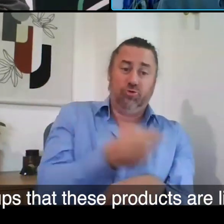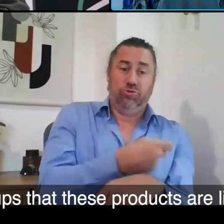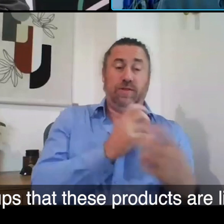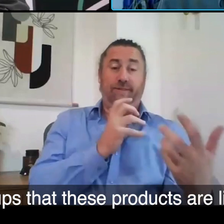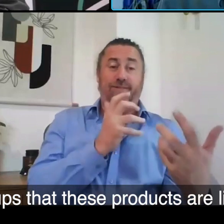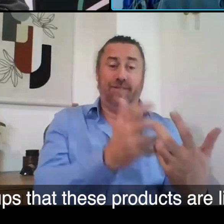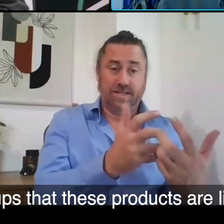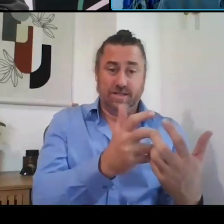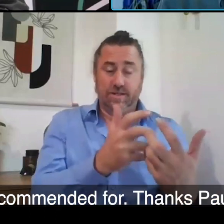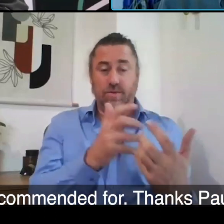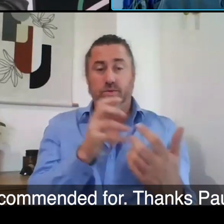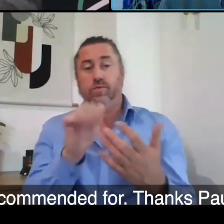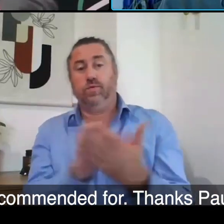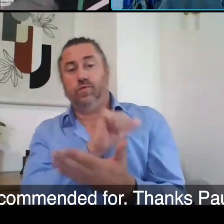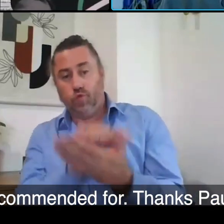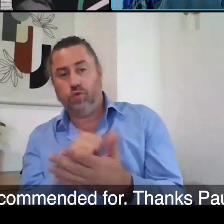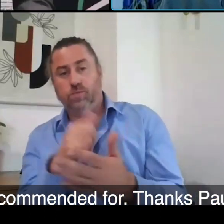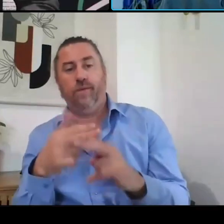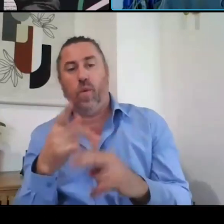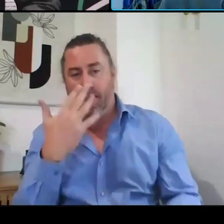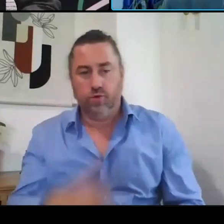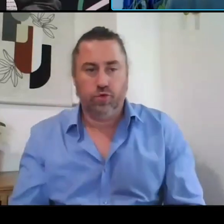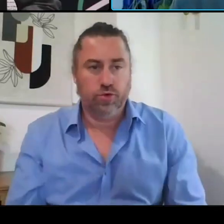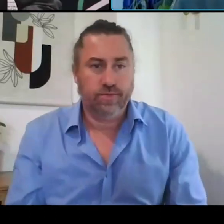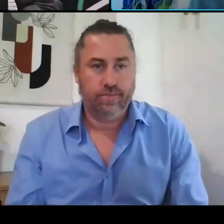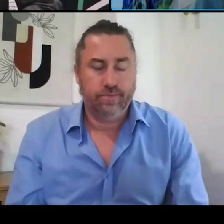are licensed and recommended for. Thanks, Paul.